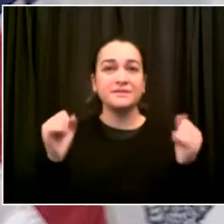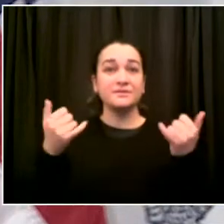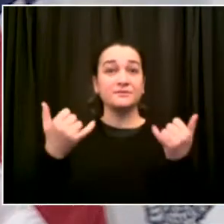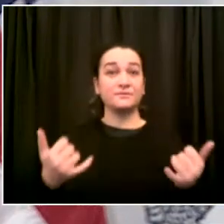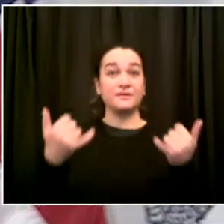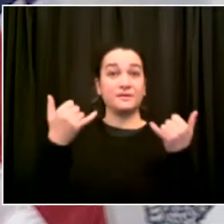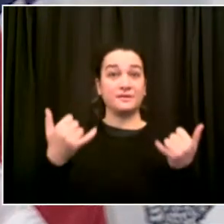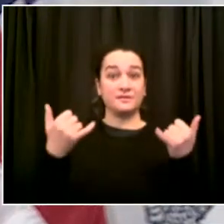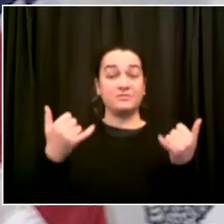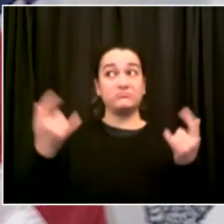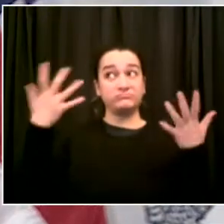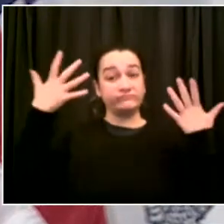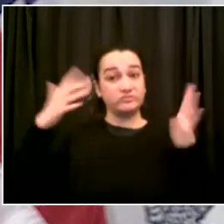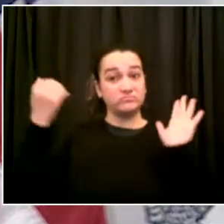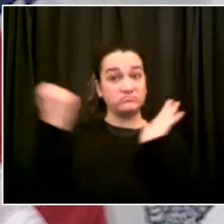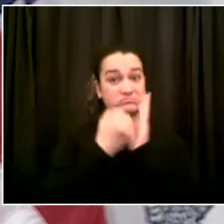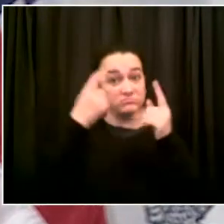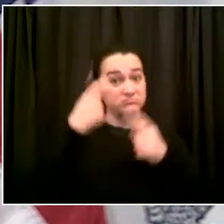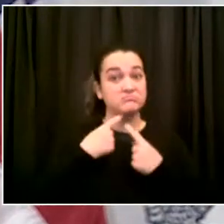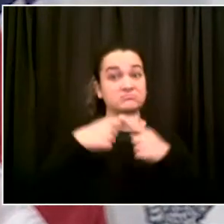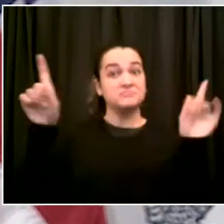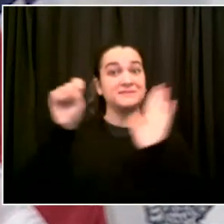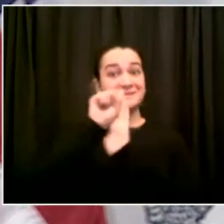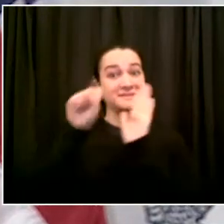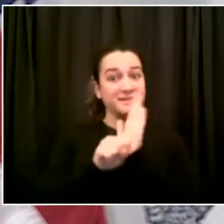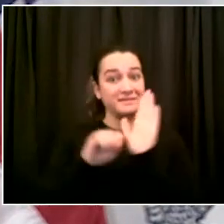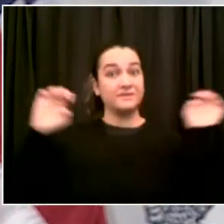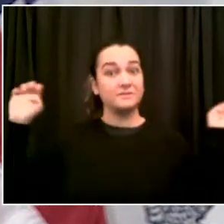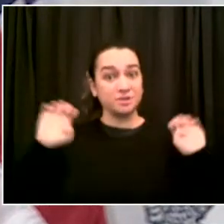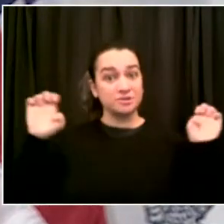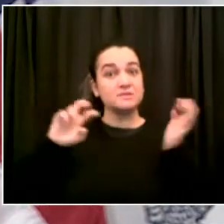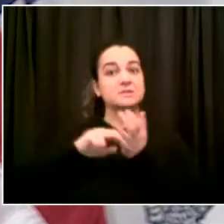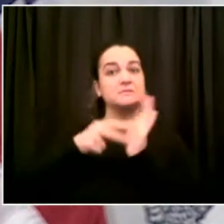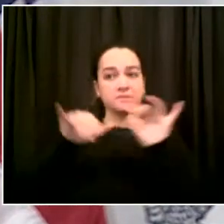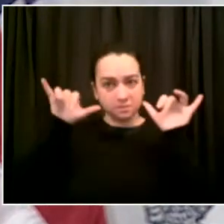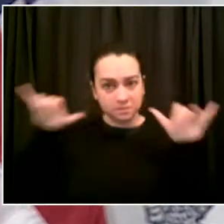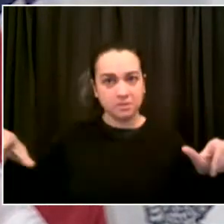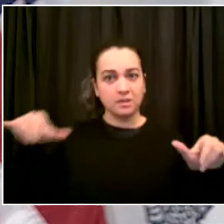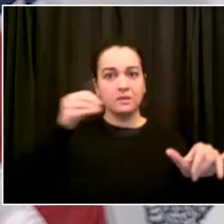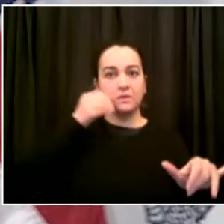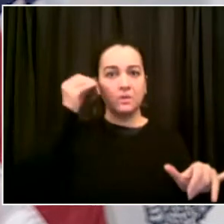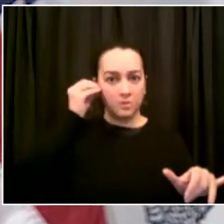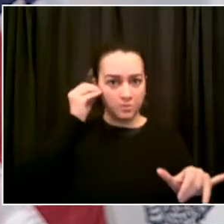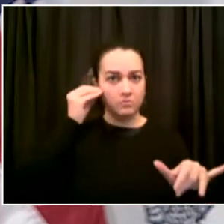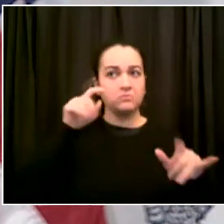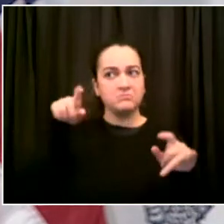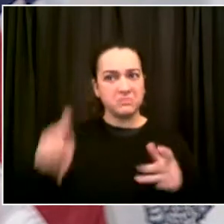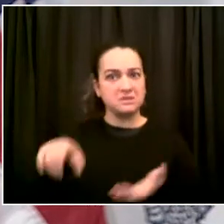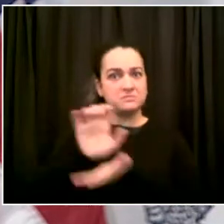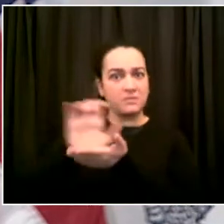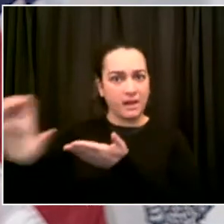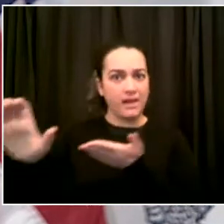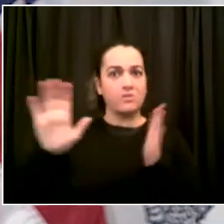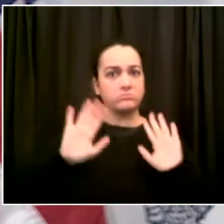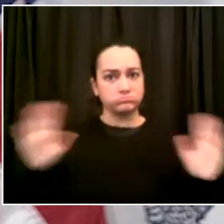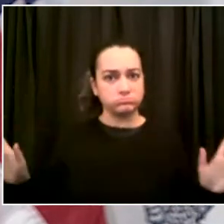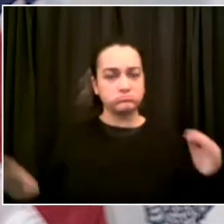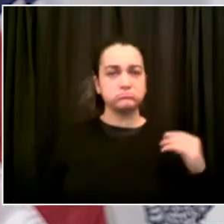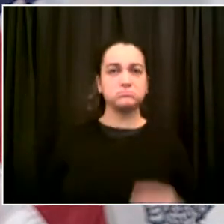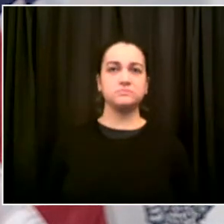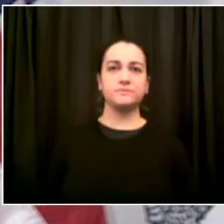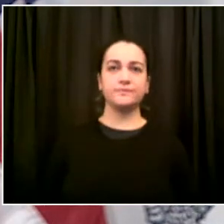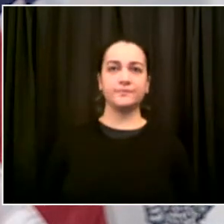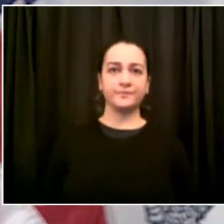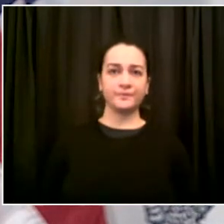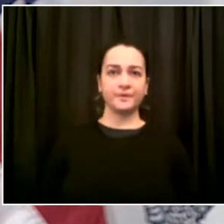night, and this executive order makes clear we're requiring people to stay off the roads except for essential travel. This went into